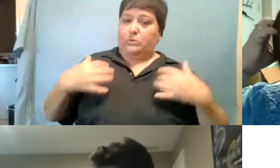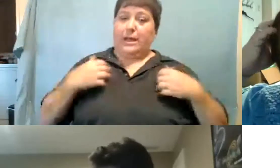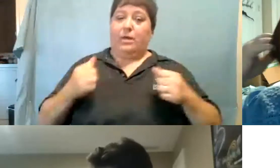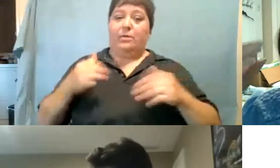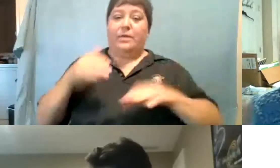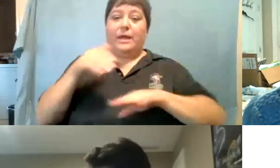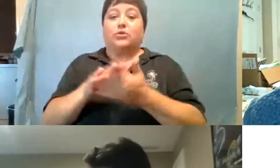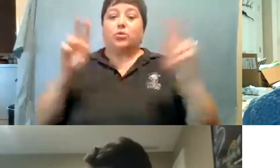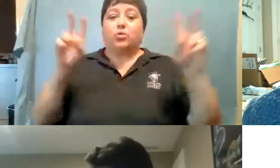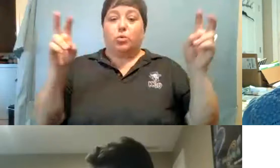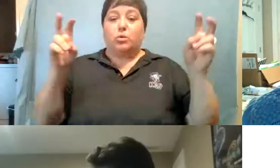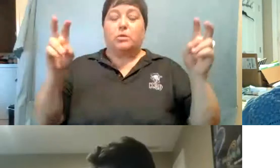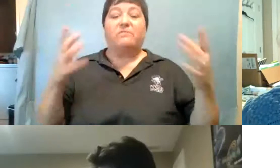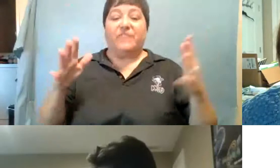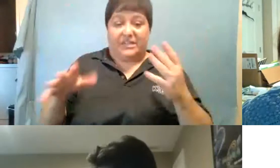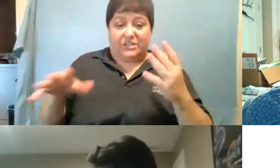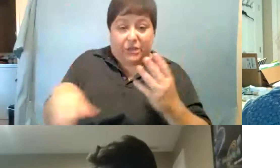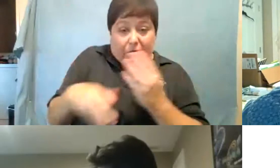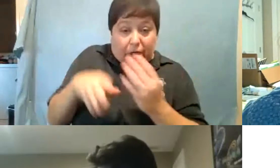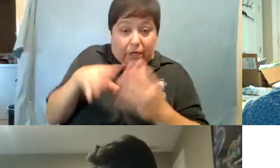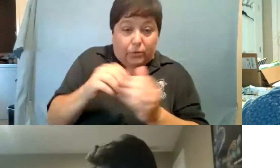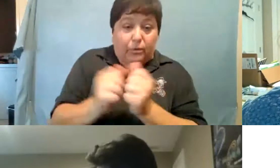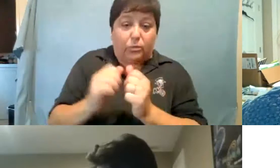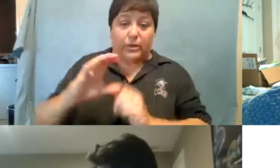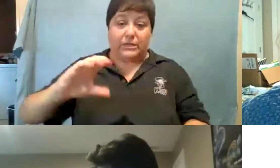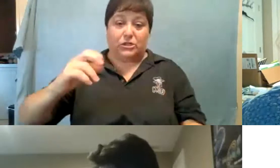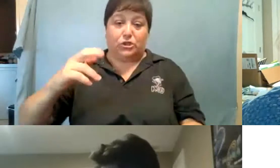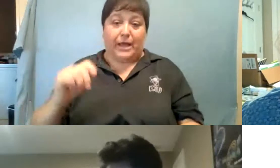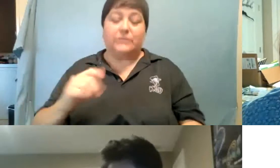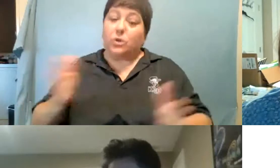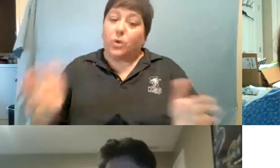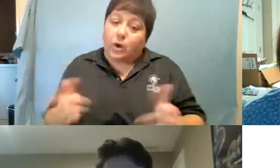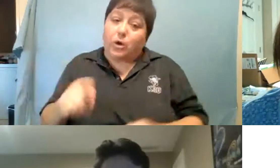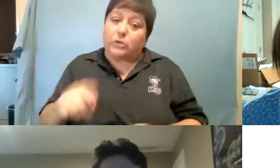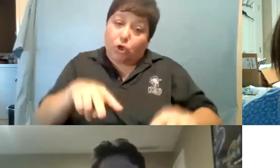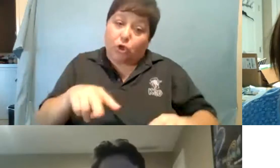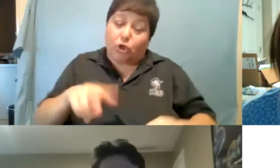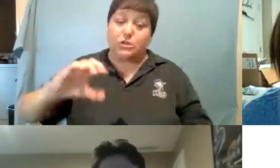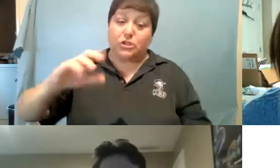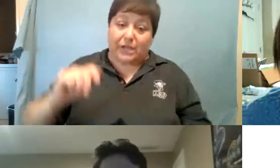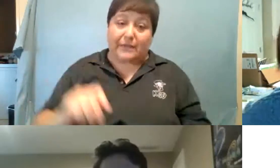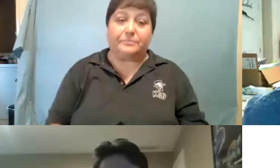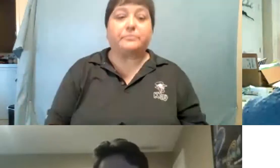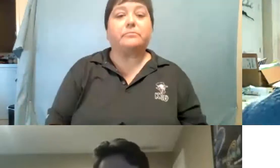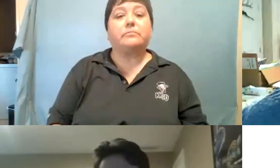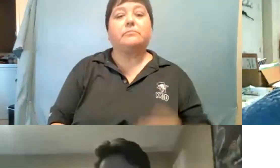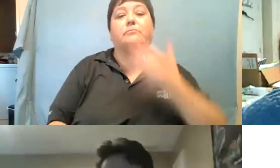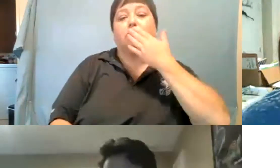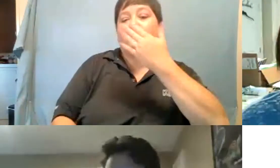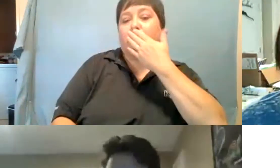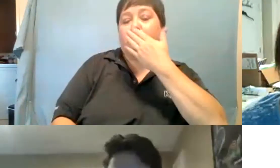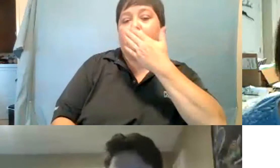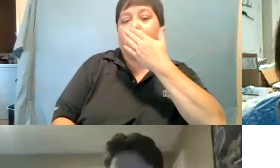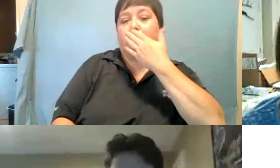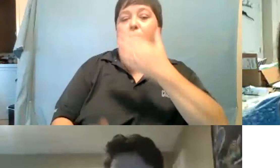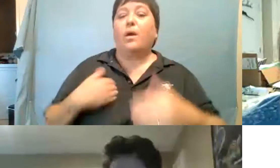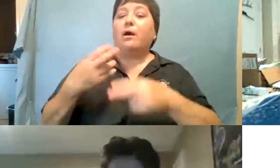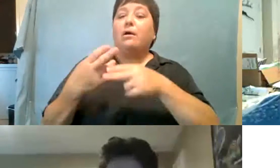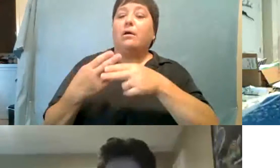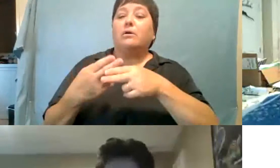chat. So please, I encourage you to take a look at that. Great. All right, guys. Well, thank you. So we do have just a